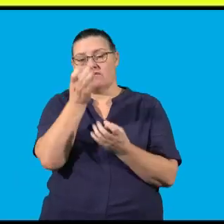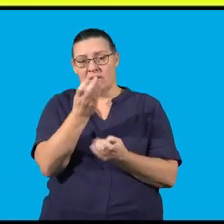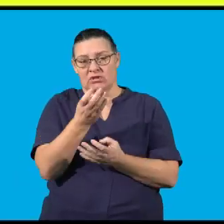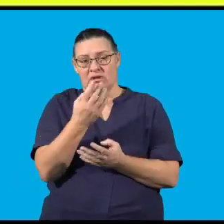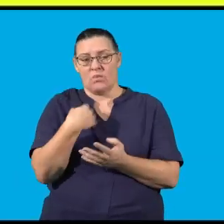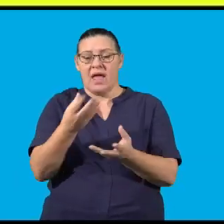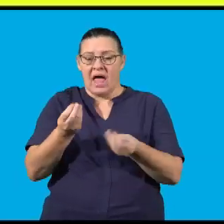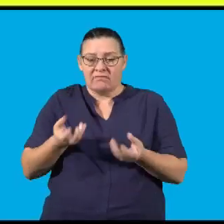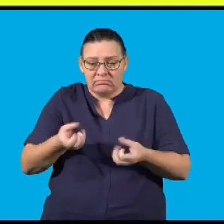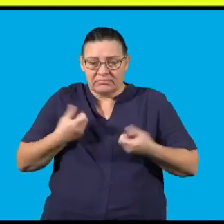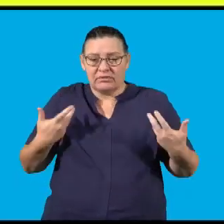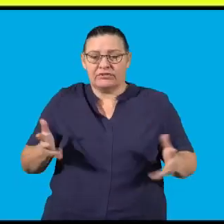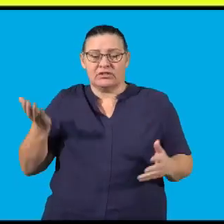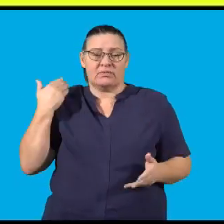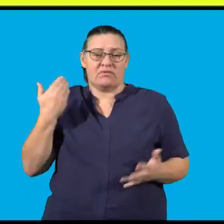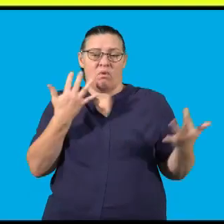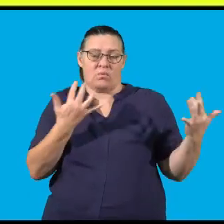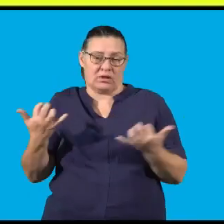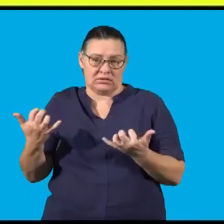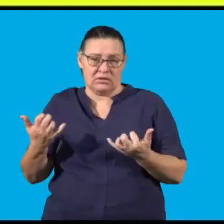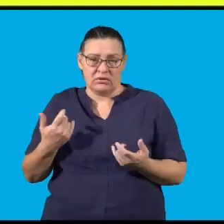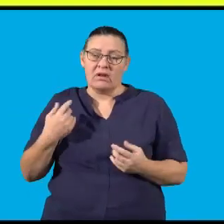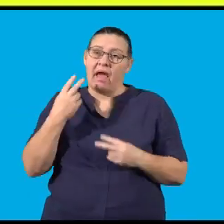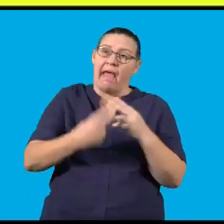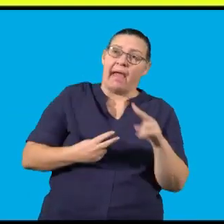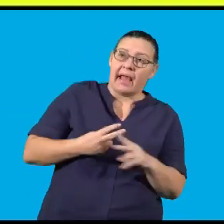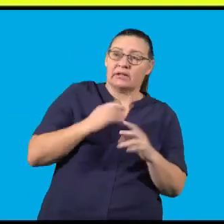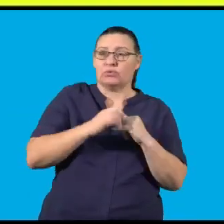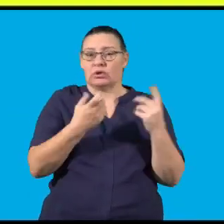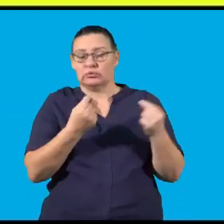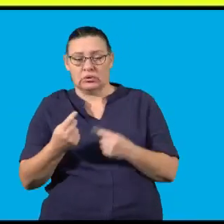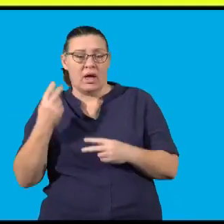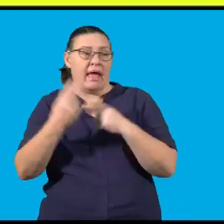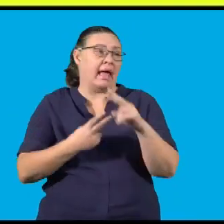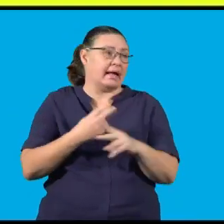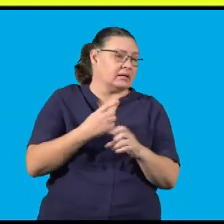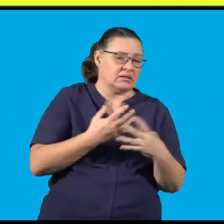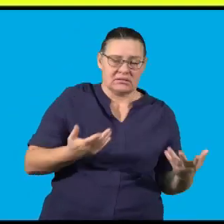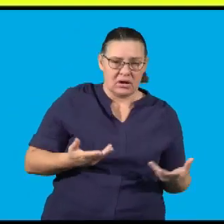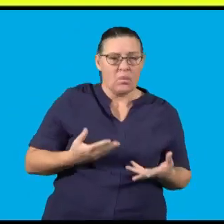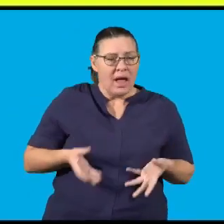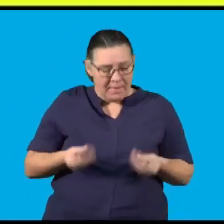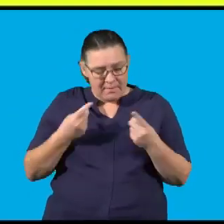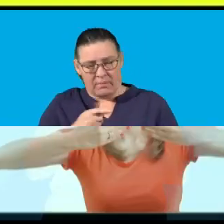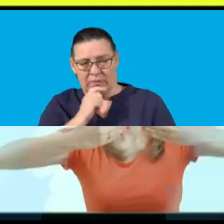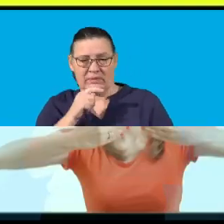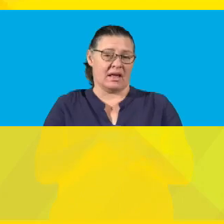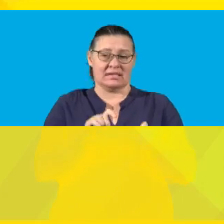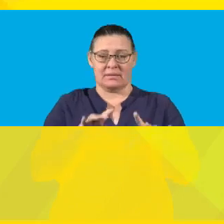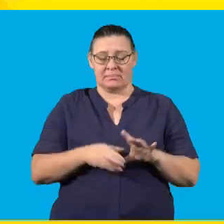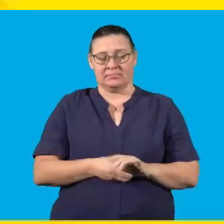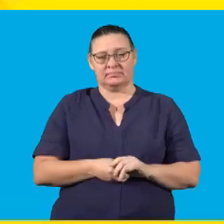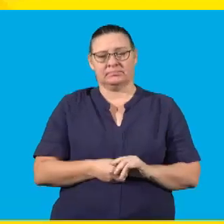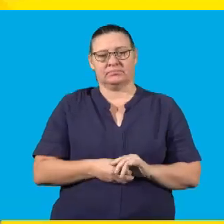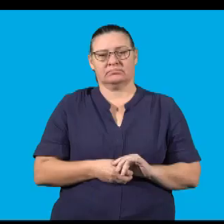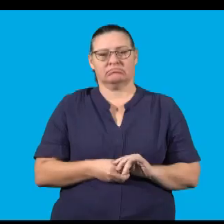used information that we had already worked out. We don't try and reinvent the wheel and start all over again. We use what we've got. Okay,